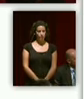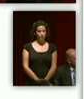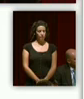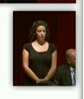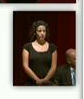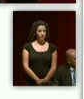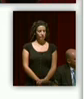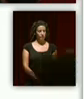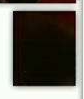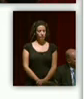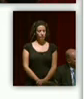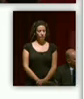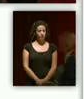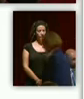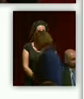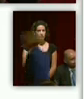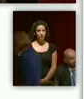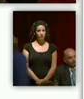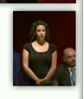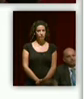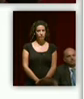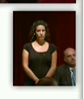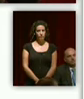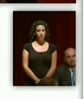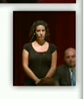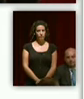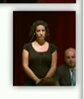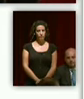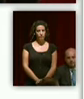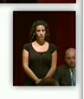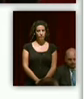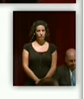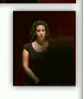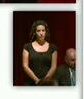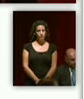nombre. Ah, es que estáis ahí. No lo había visto. Gracias.